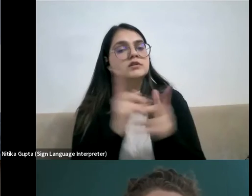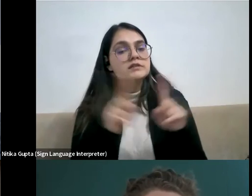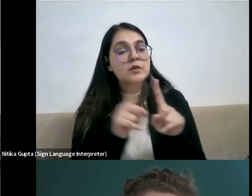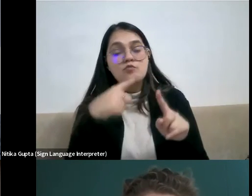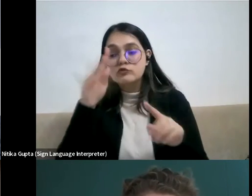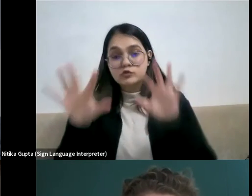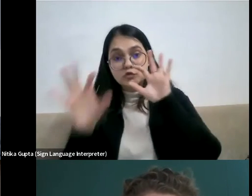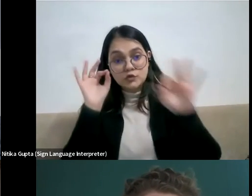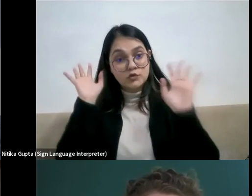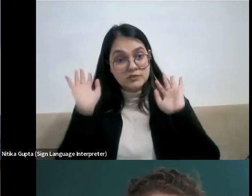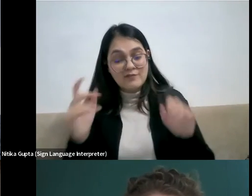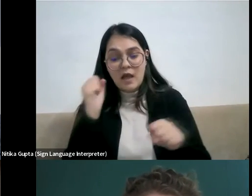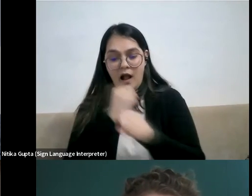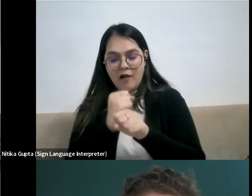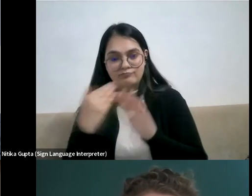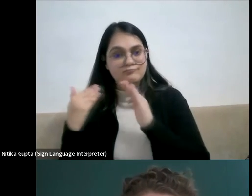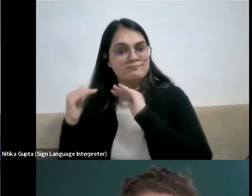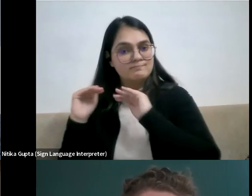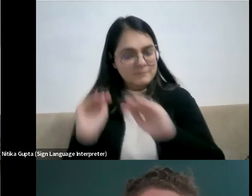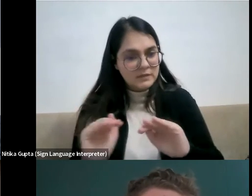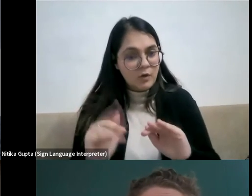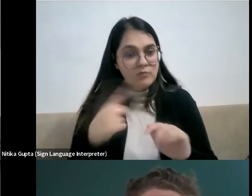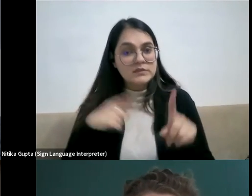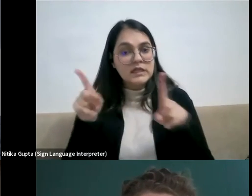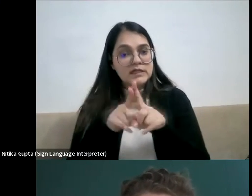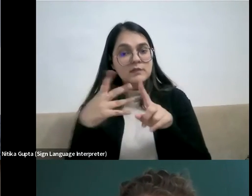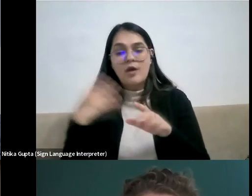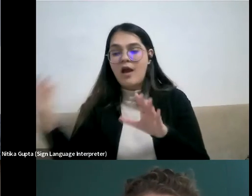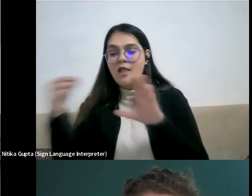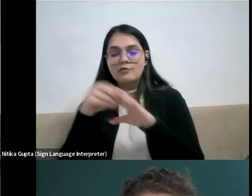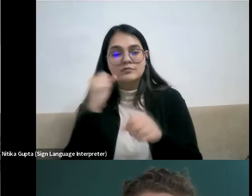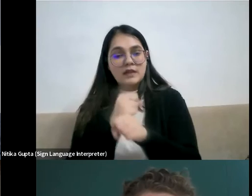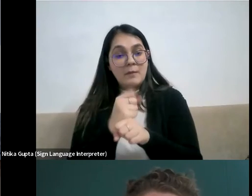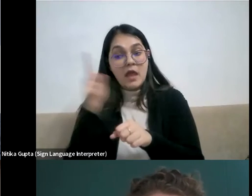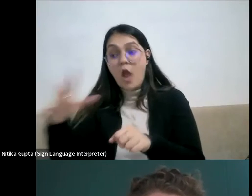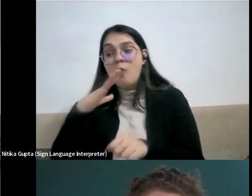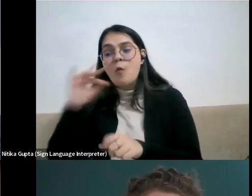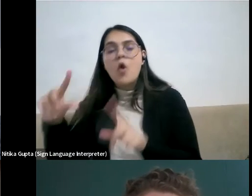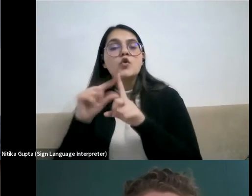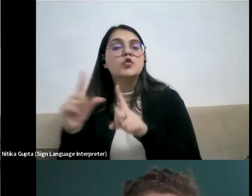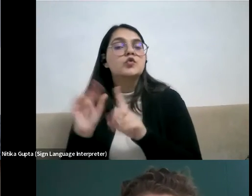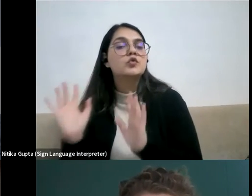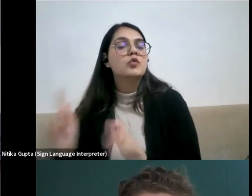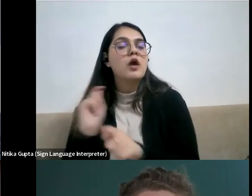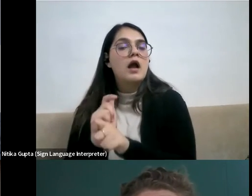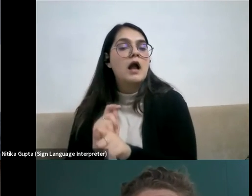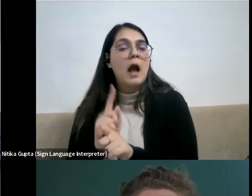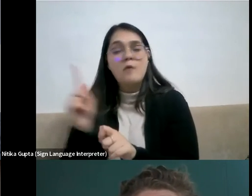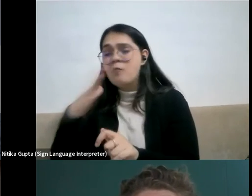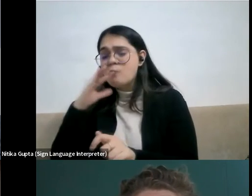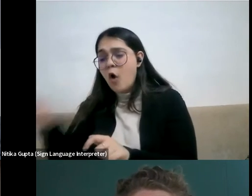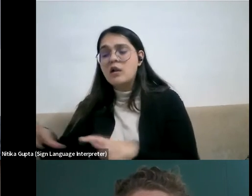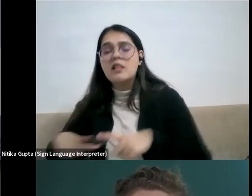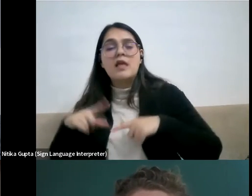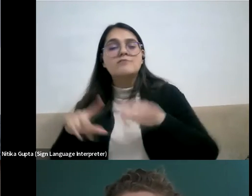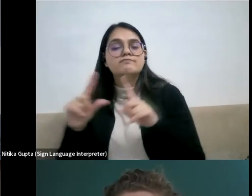as representatives within an inclusive governance structure in fact do represent health users or civil society or whatever